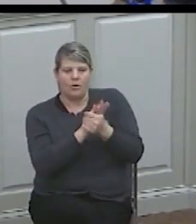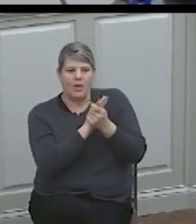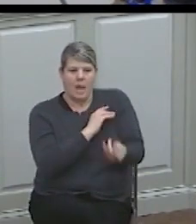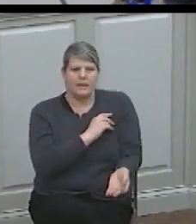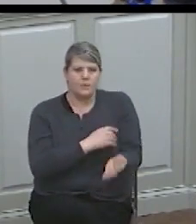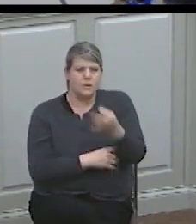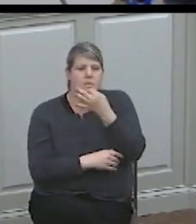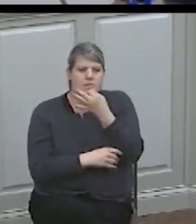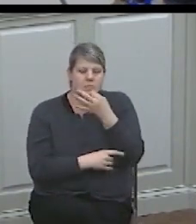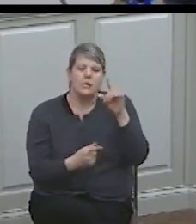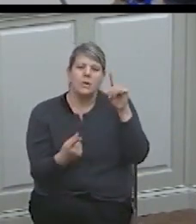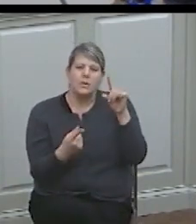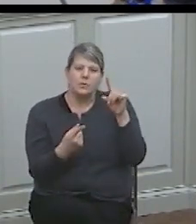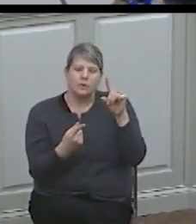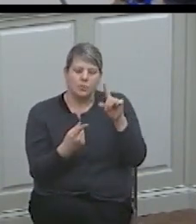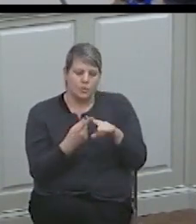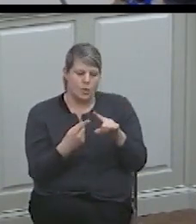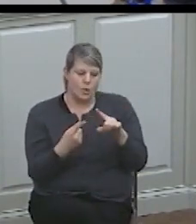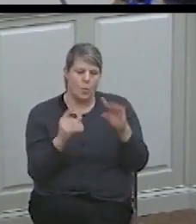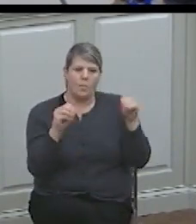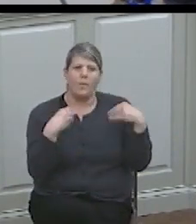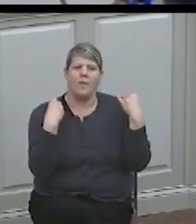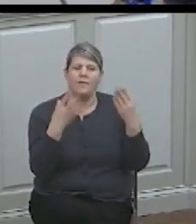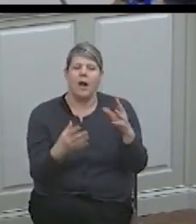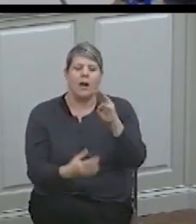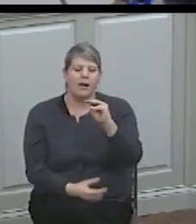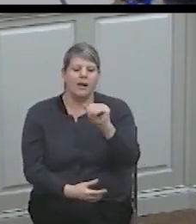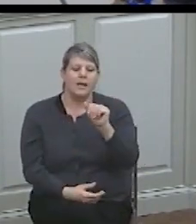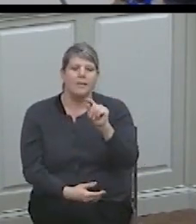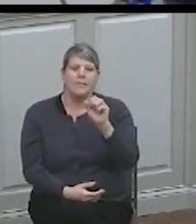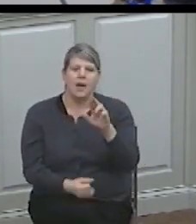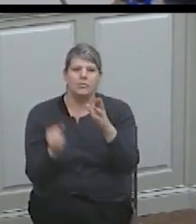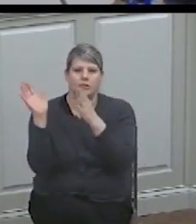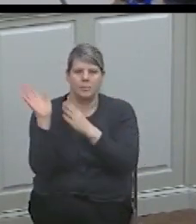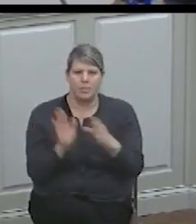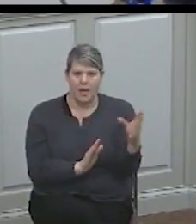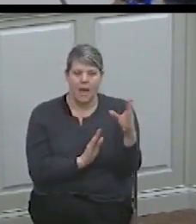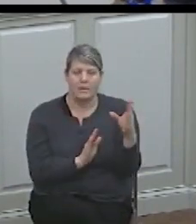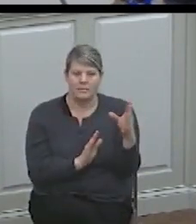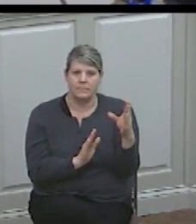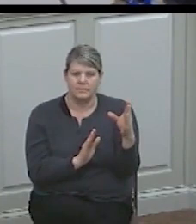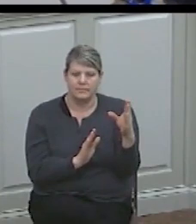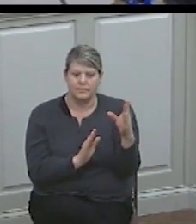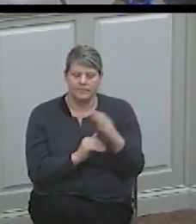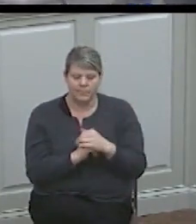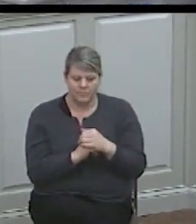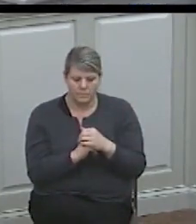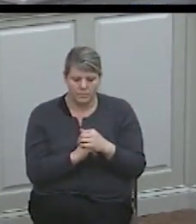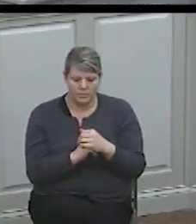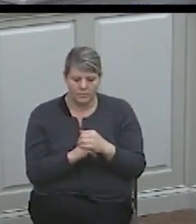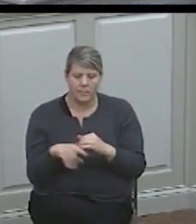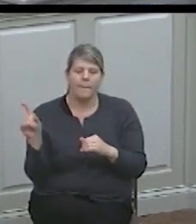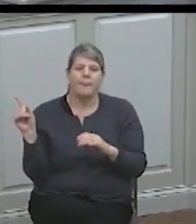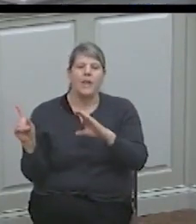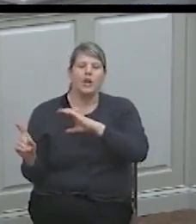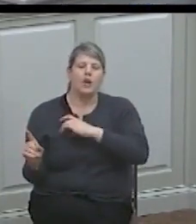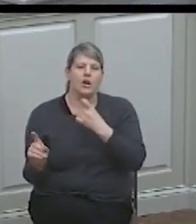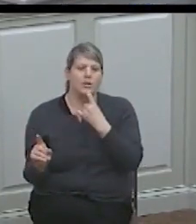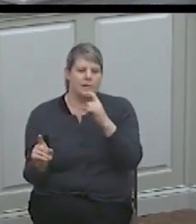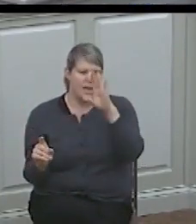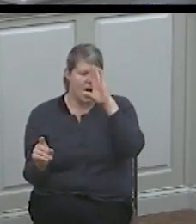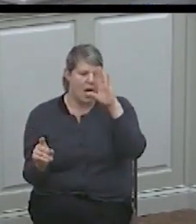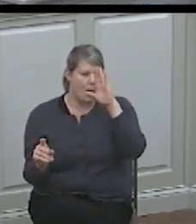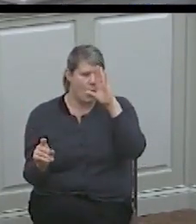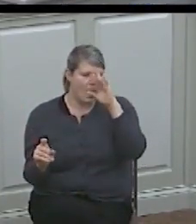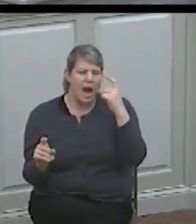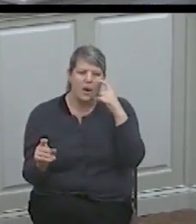do what we would call a master plan. And so we are now getting to that work. And I noticed from the master plan that there are